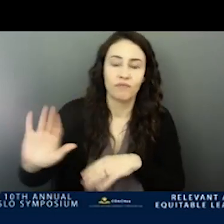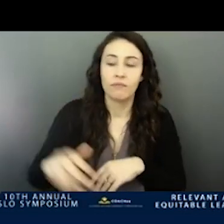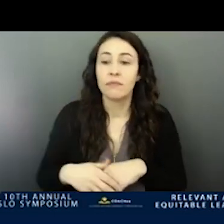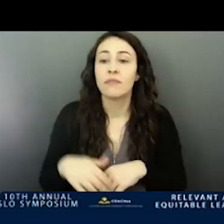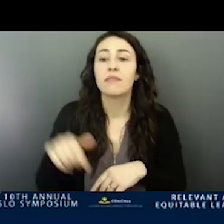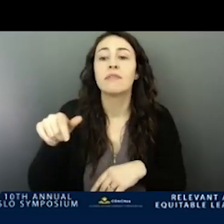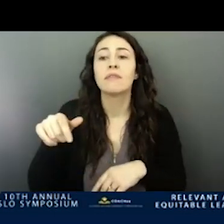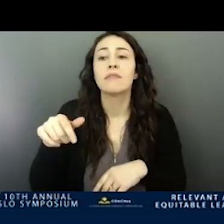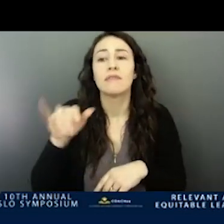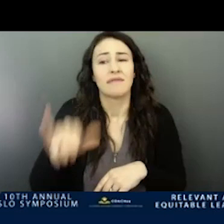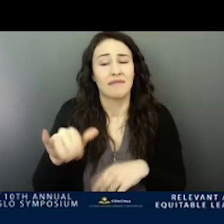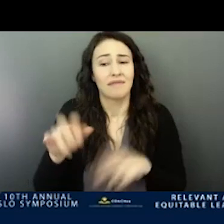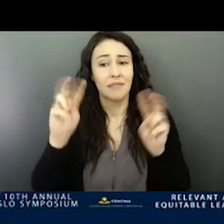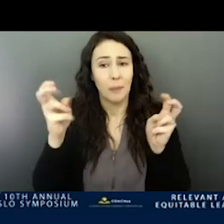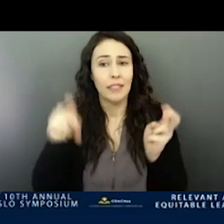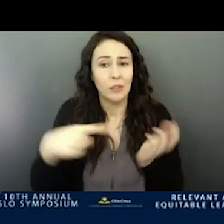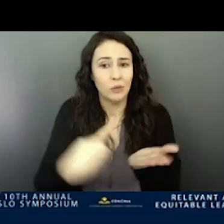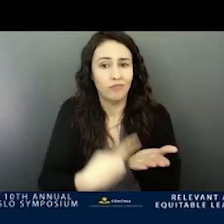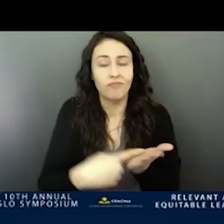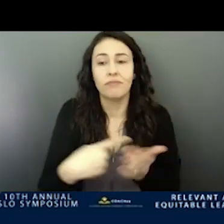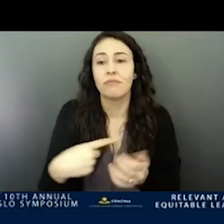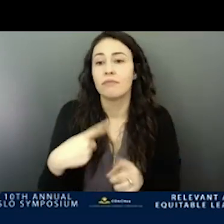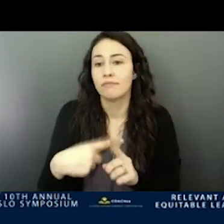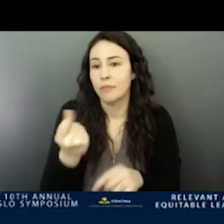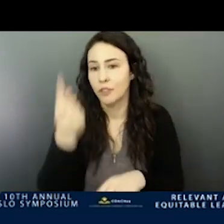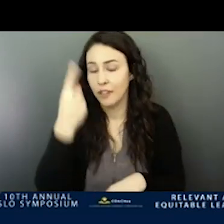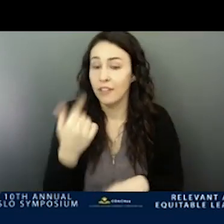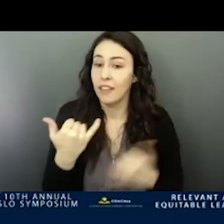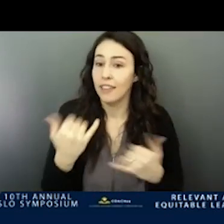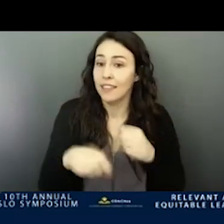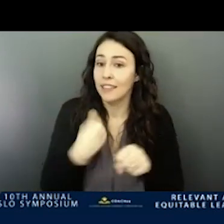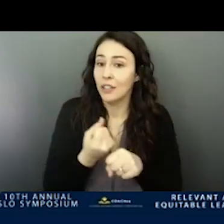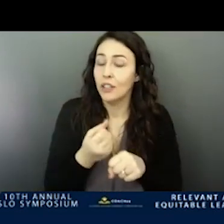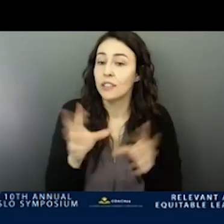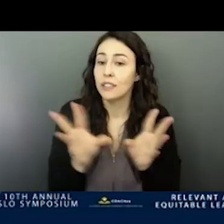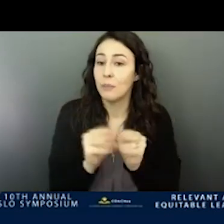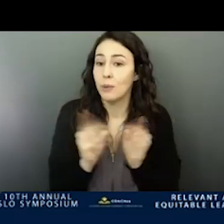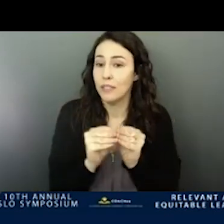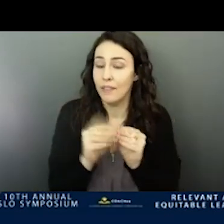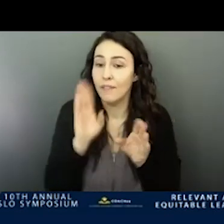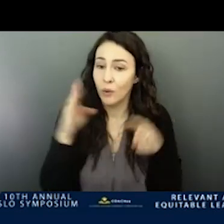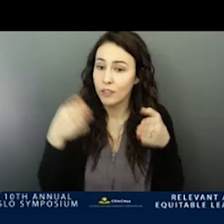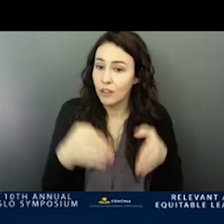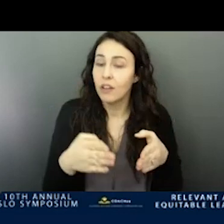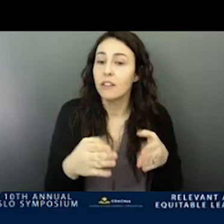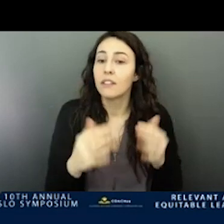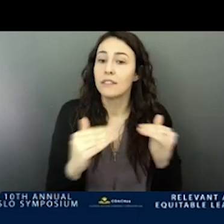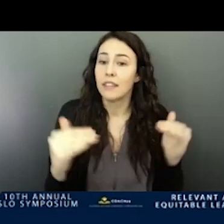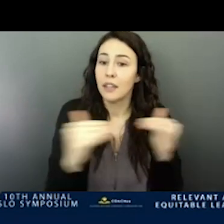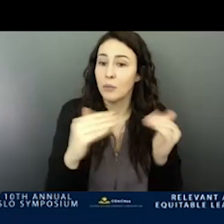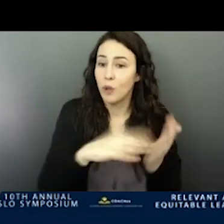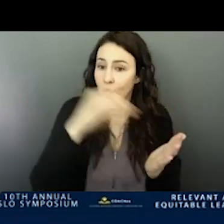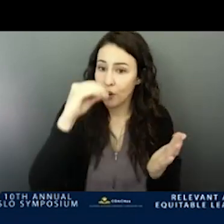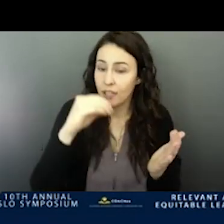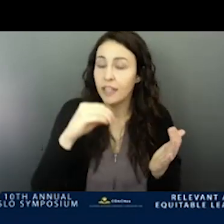and understood. This year's symposium, focused on relevant and equitable learning, is an attempt to extend the discussion